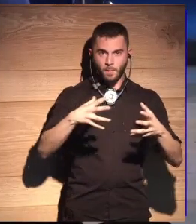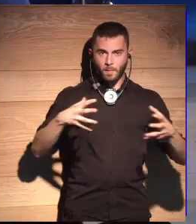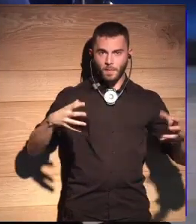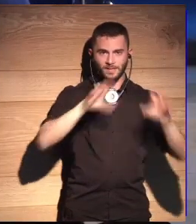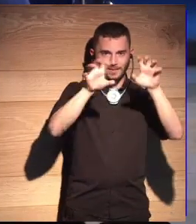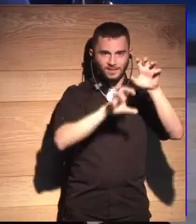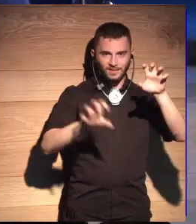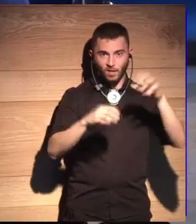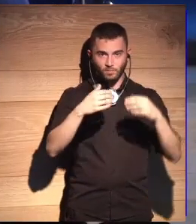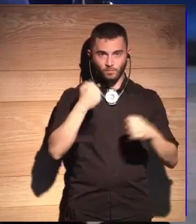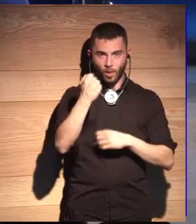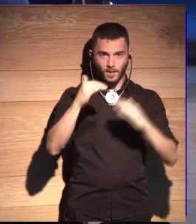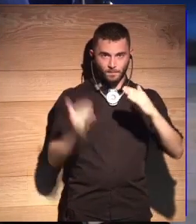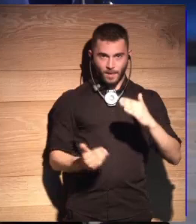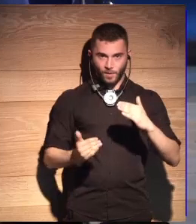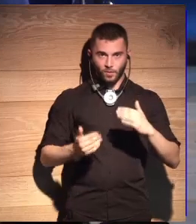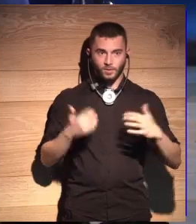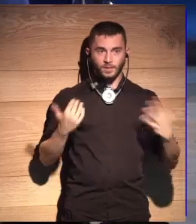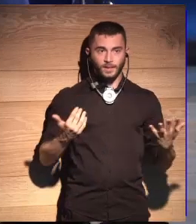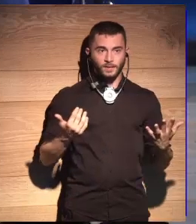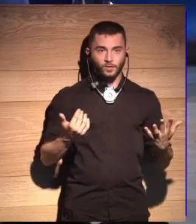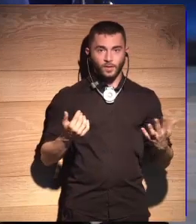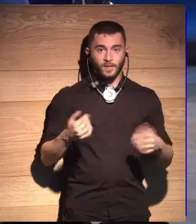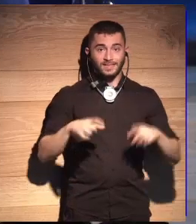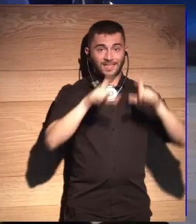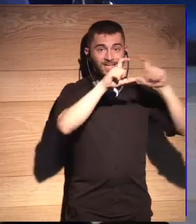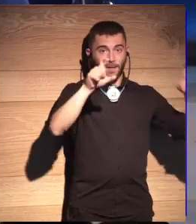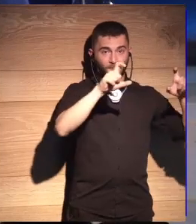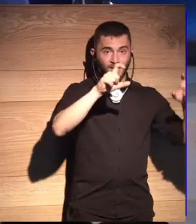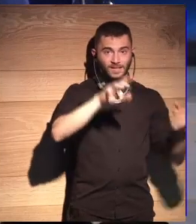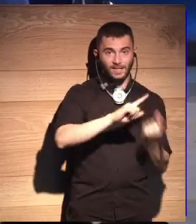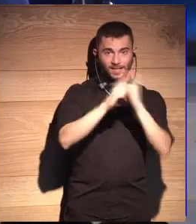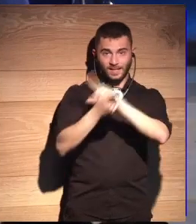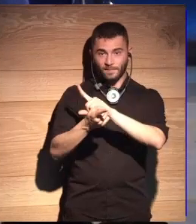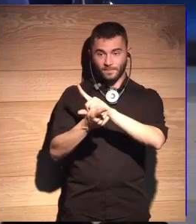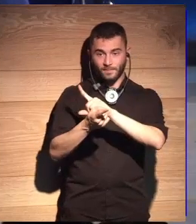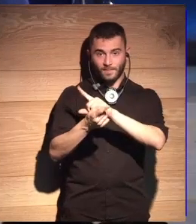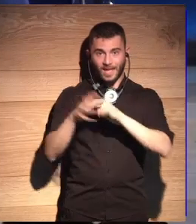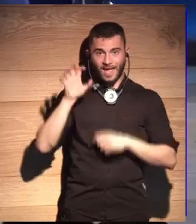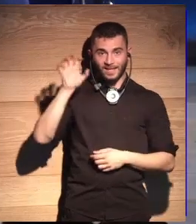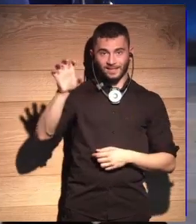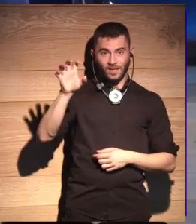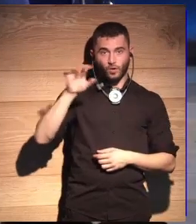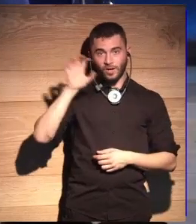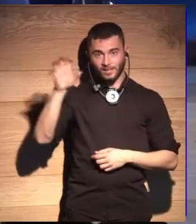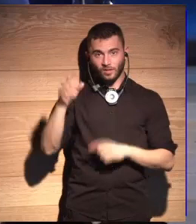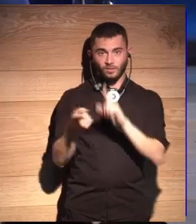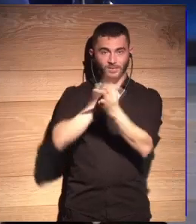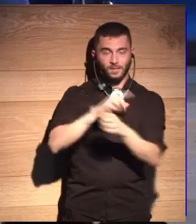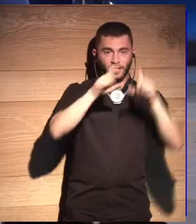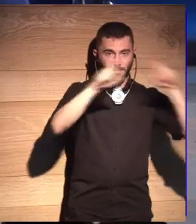are gaining more power than many states, and to what extent coercion goes from the state